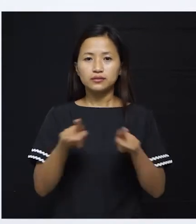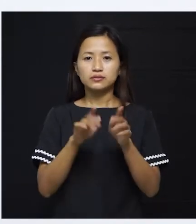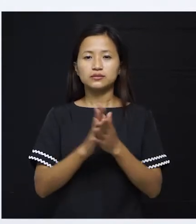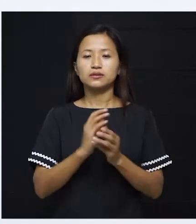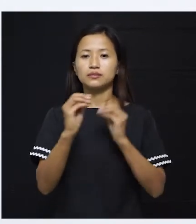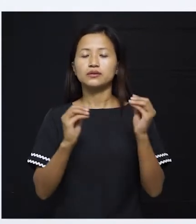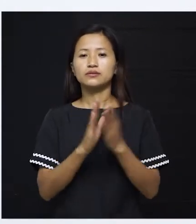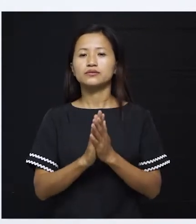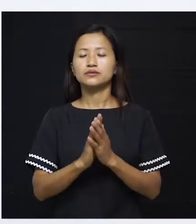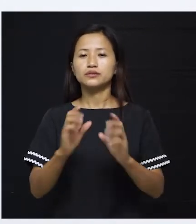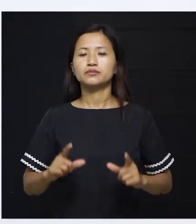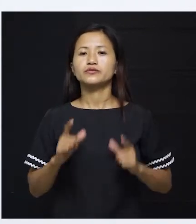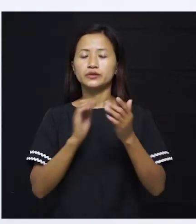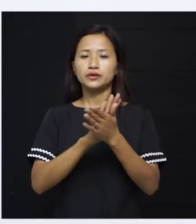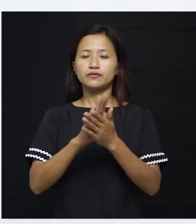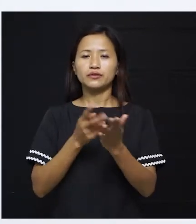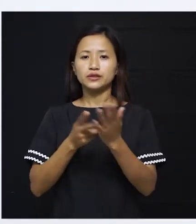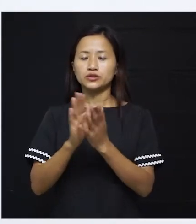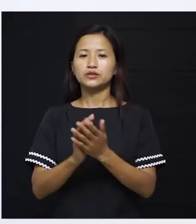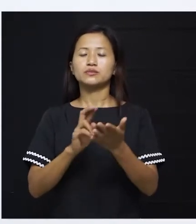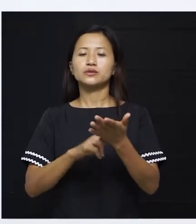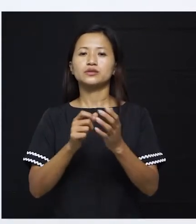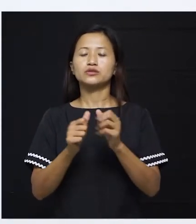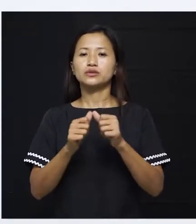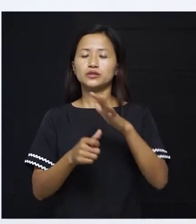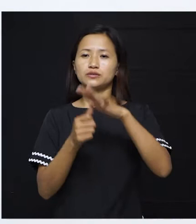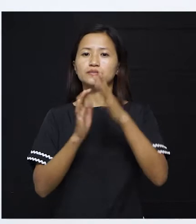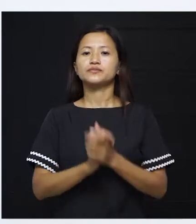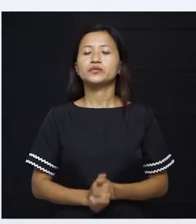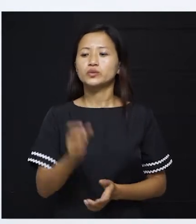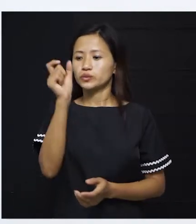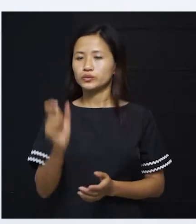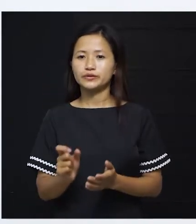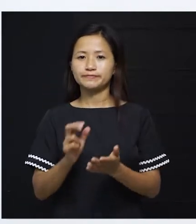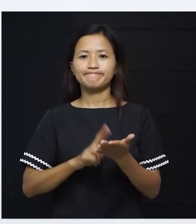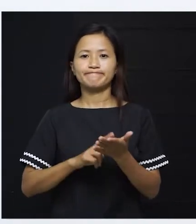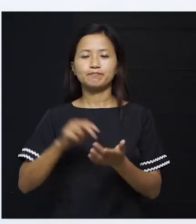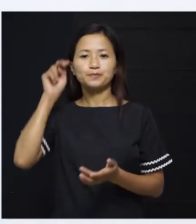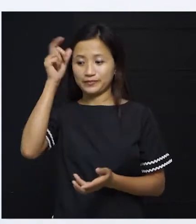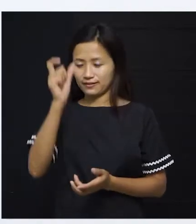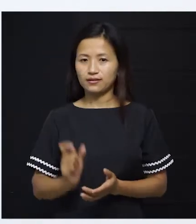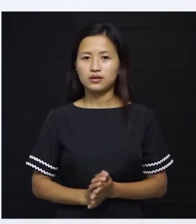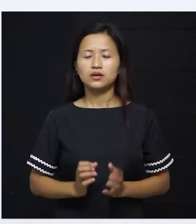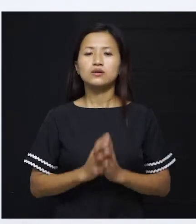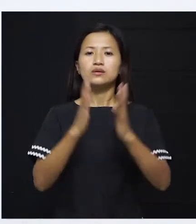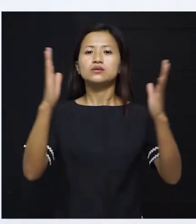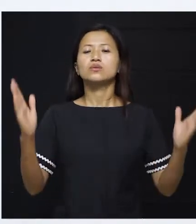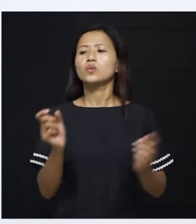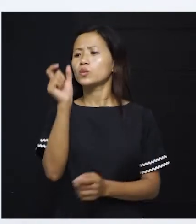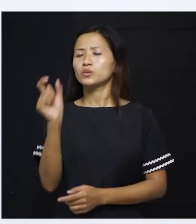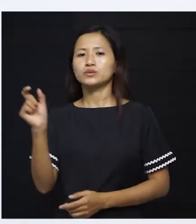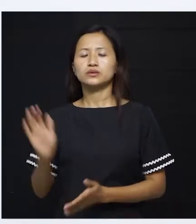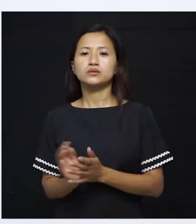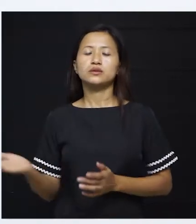the village administration. So let me begin with the word Naga. So there are so many words which